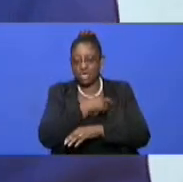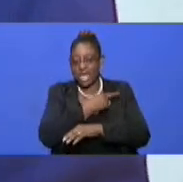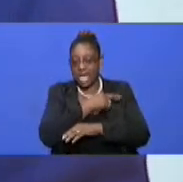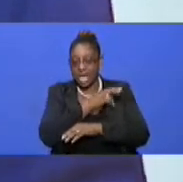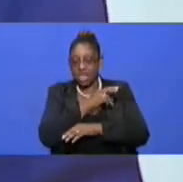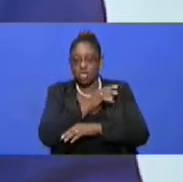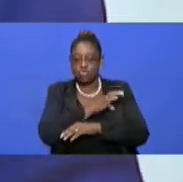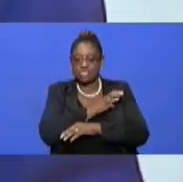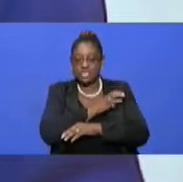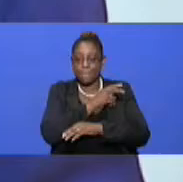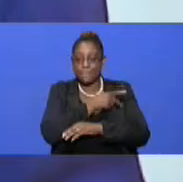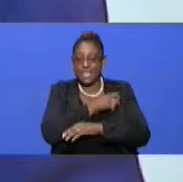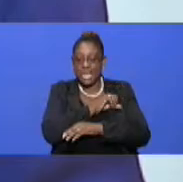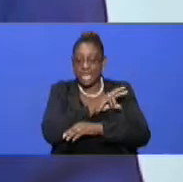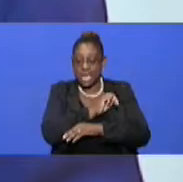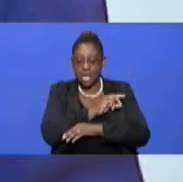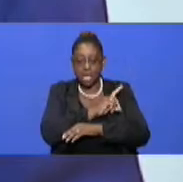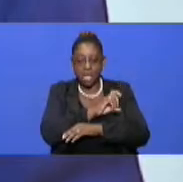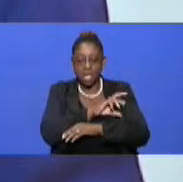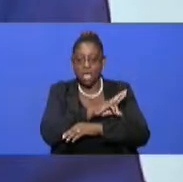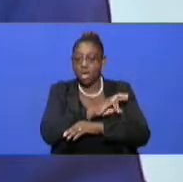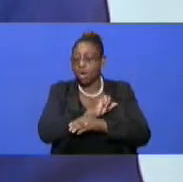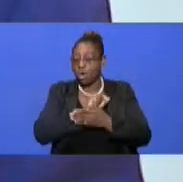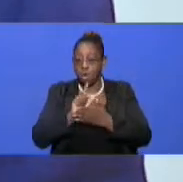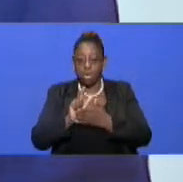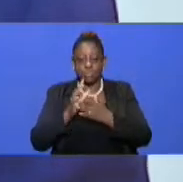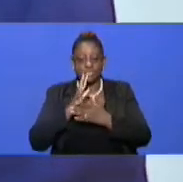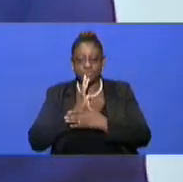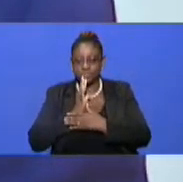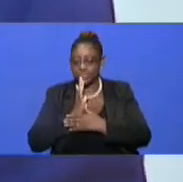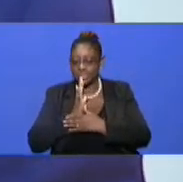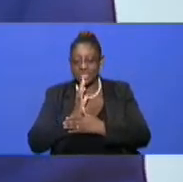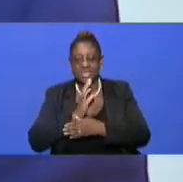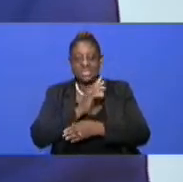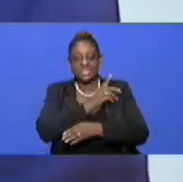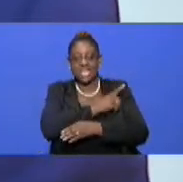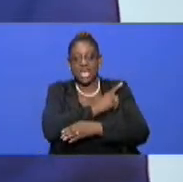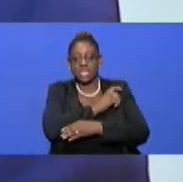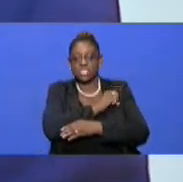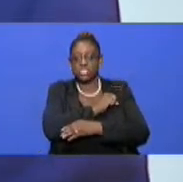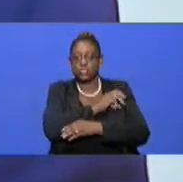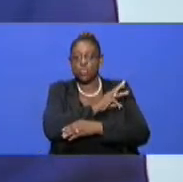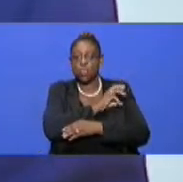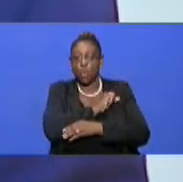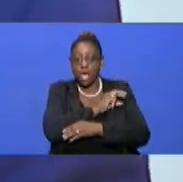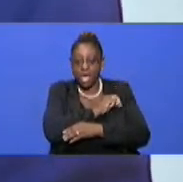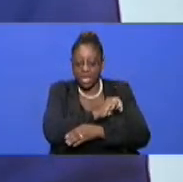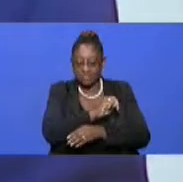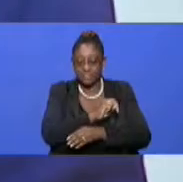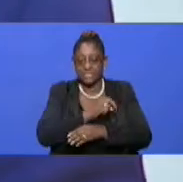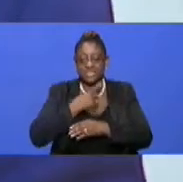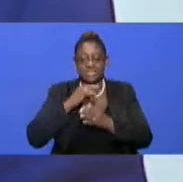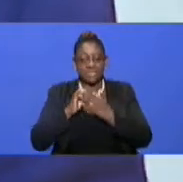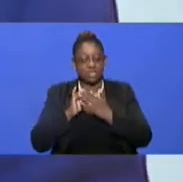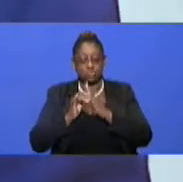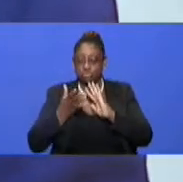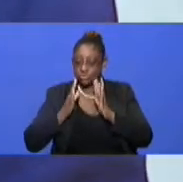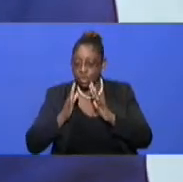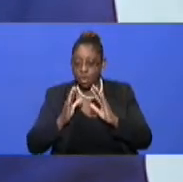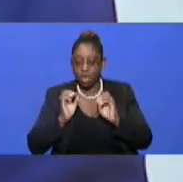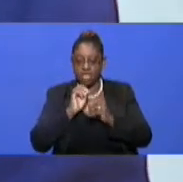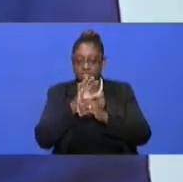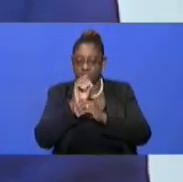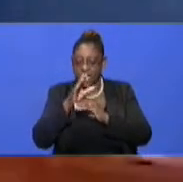Christian Pinda, and others could speak to the same. Diana Swan, for example. She was a confidant,